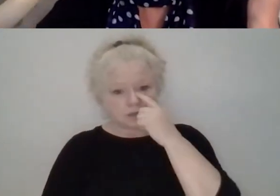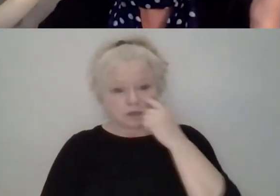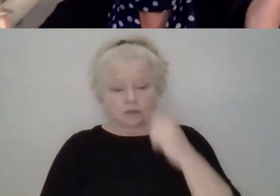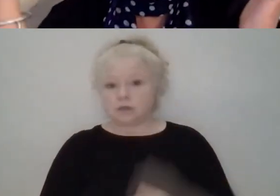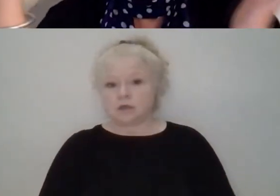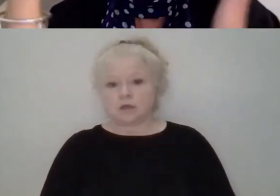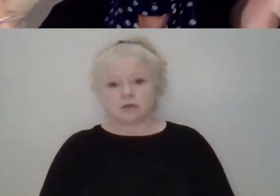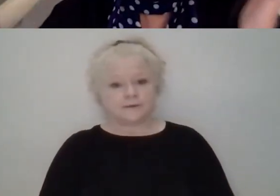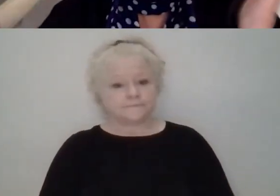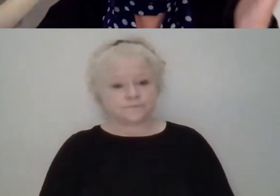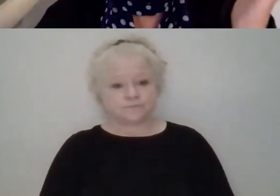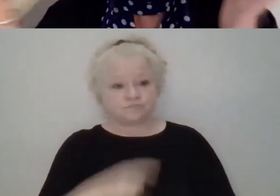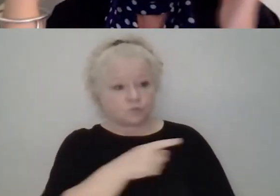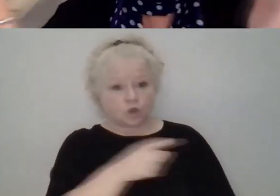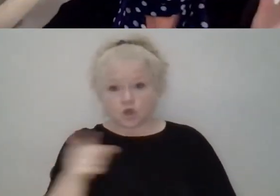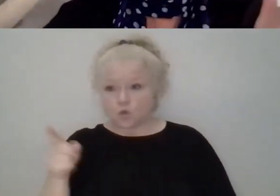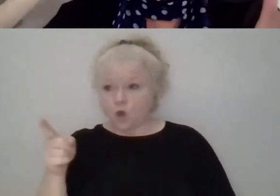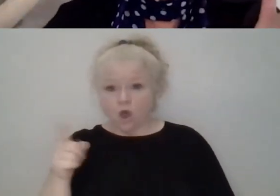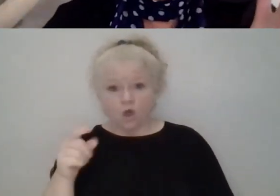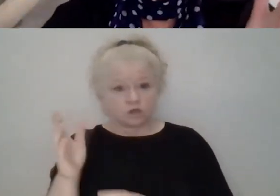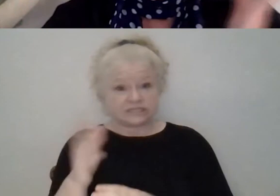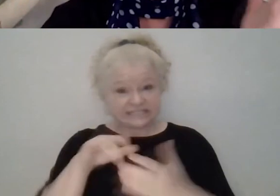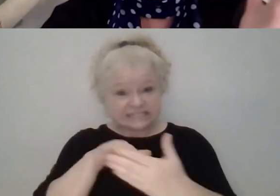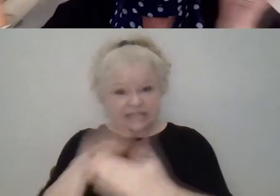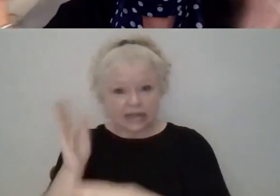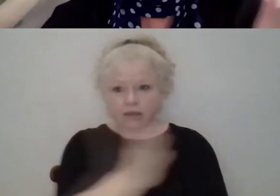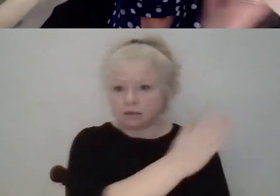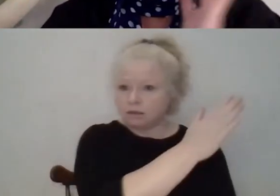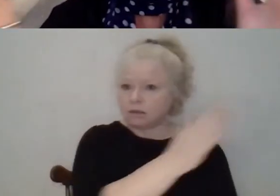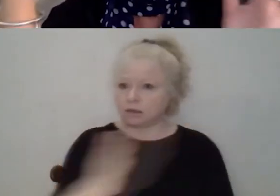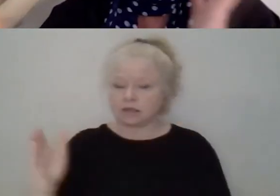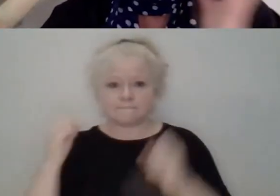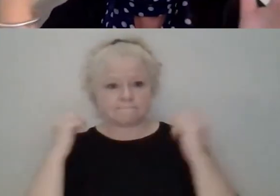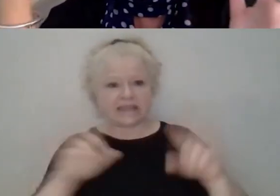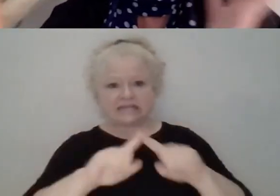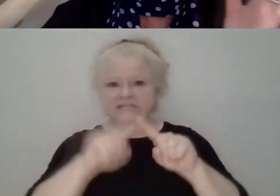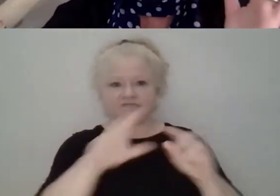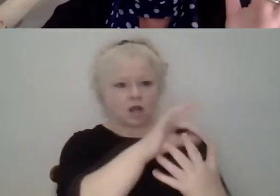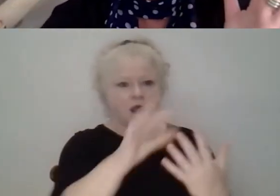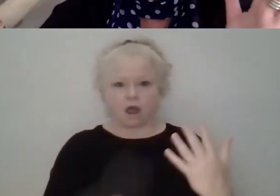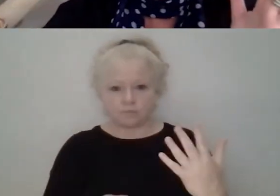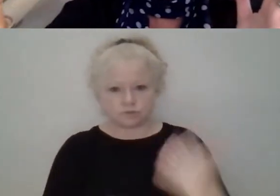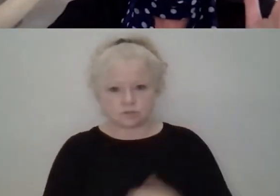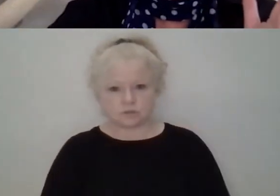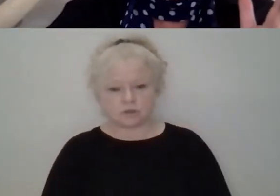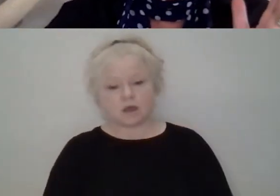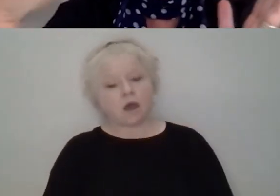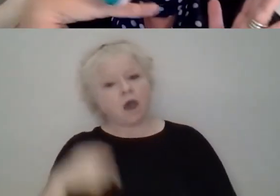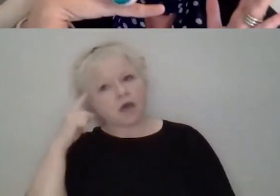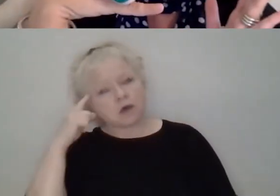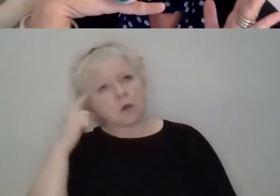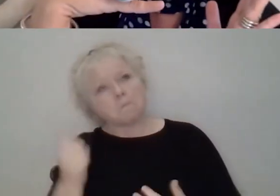of what you all can study is so broad that it made me think, hey, why don't I do sort of a double talk? One will